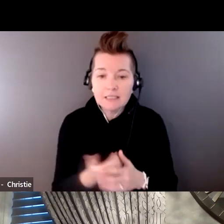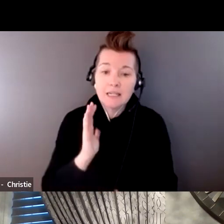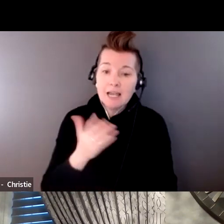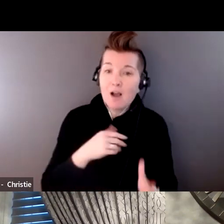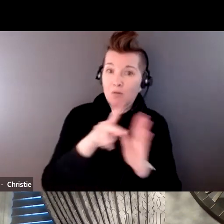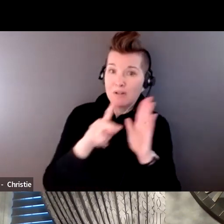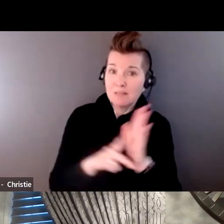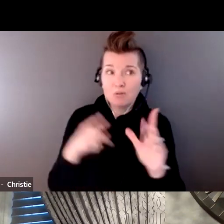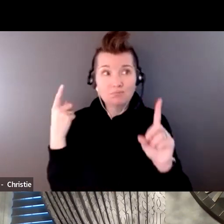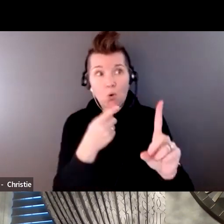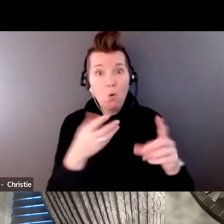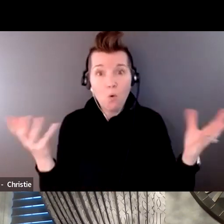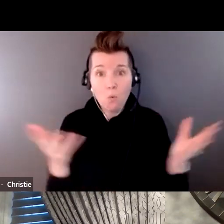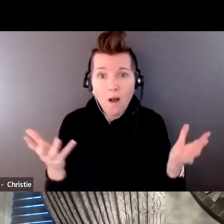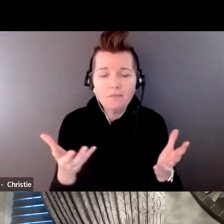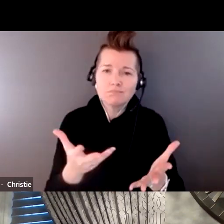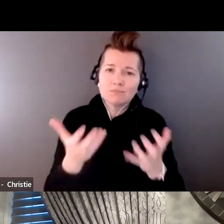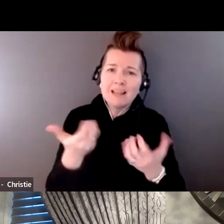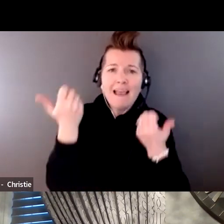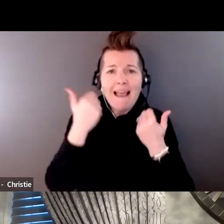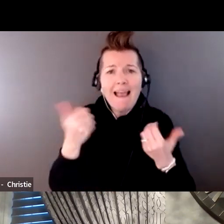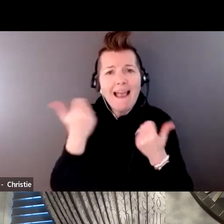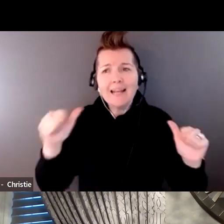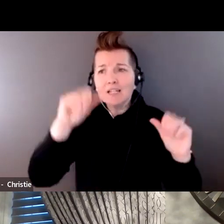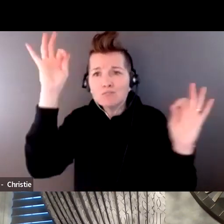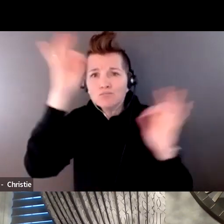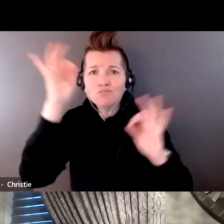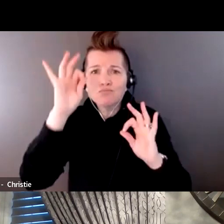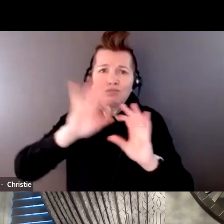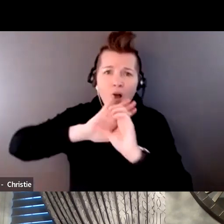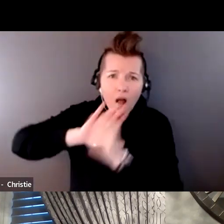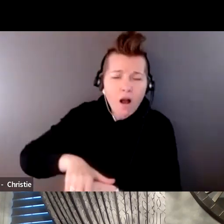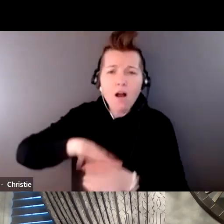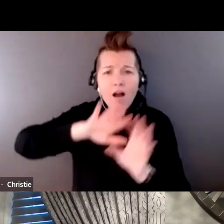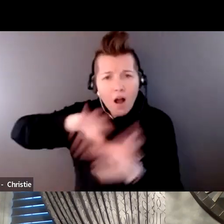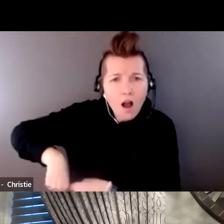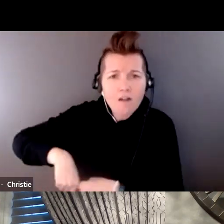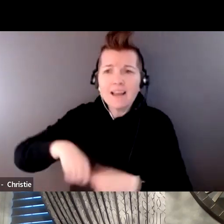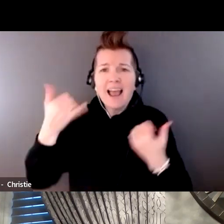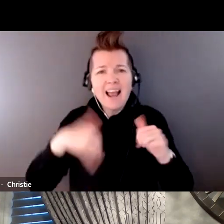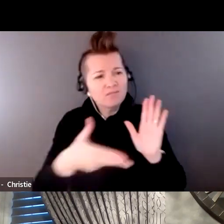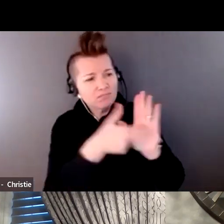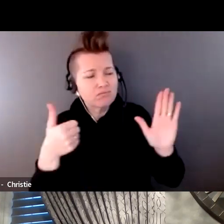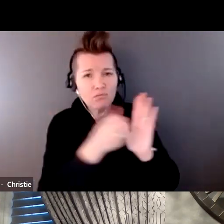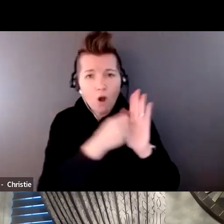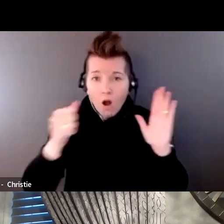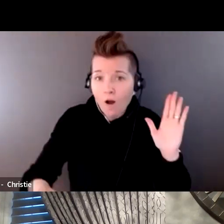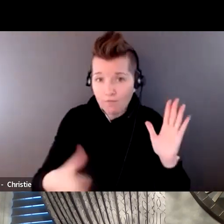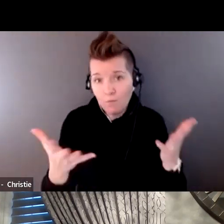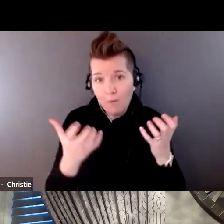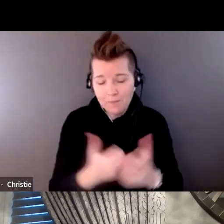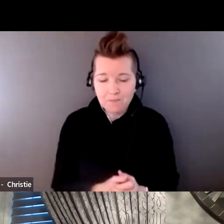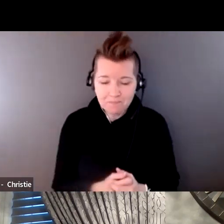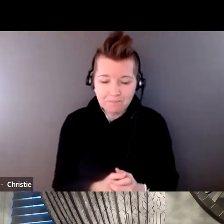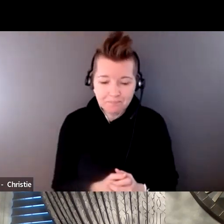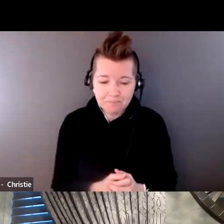us to defeat ignorance, embrace differences, and conquer stigma. So I'm quite happy to be here today